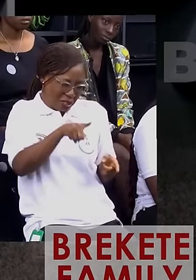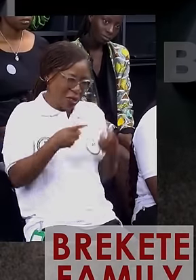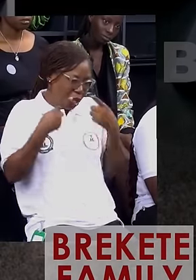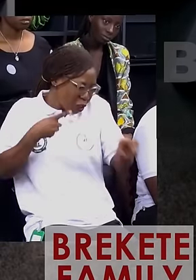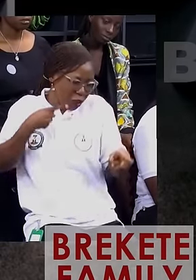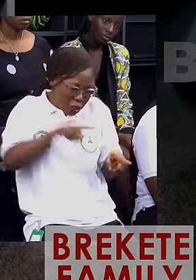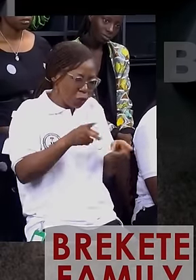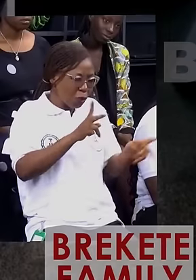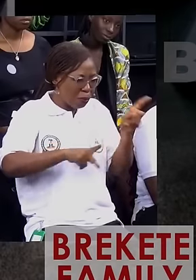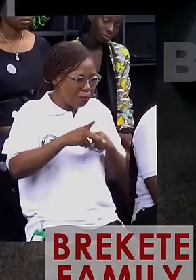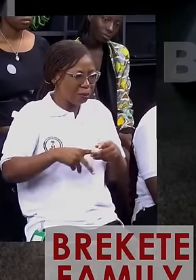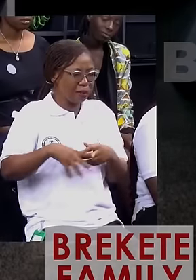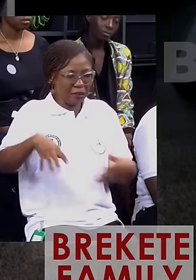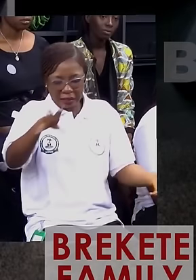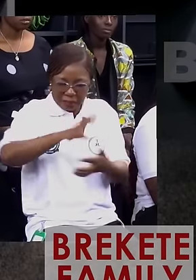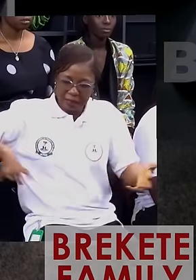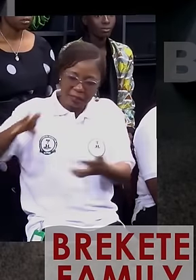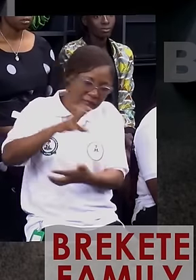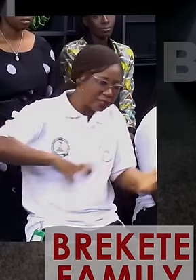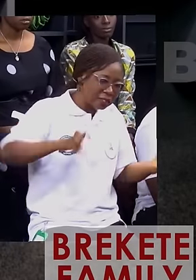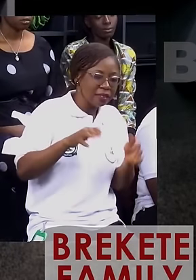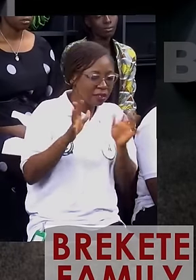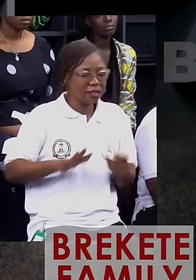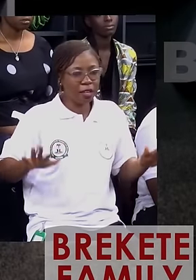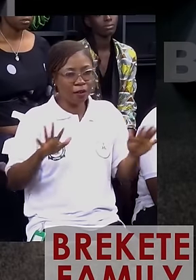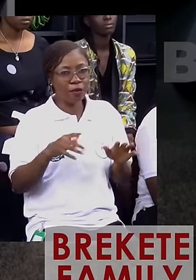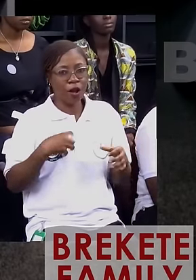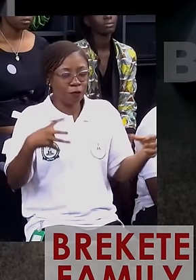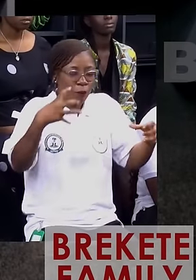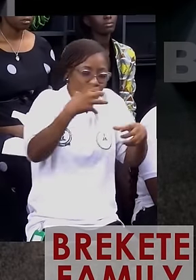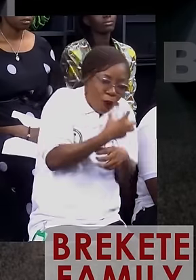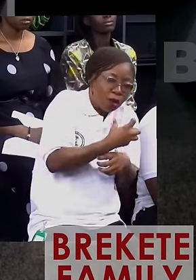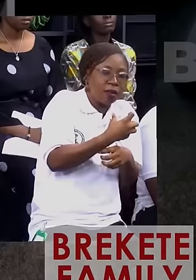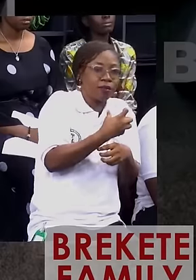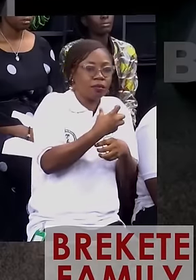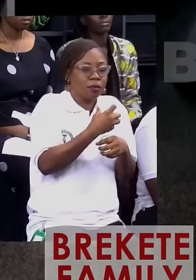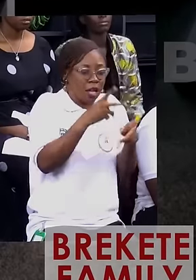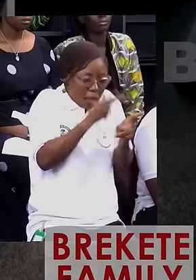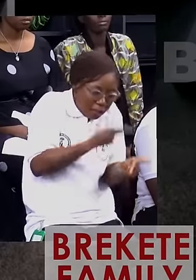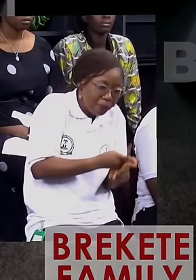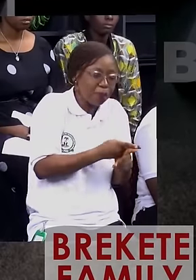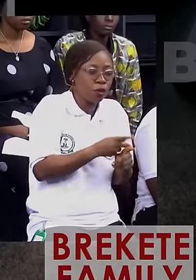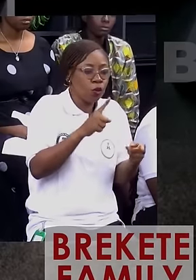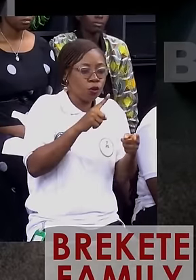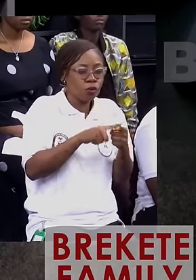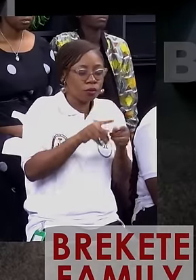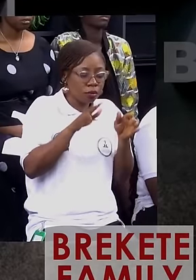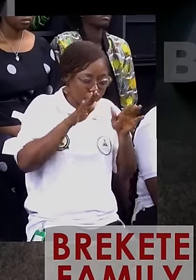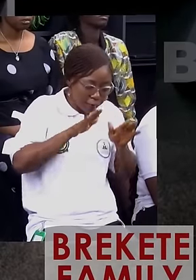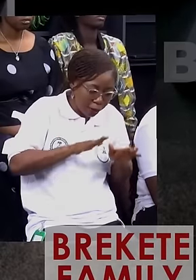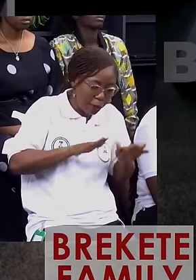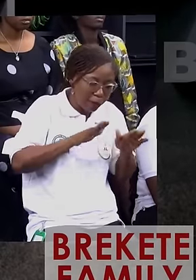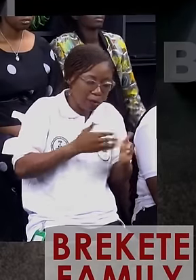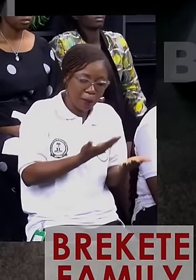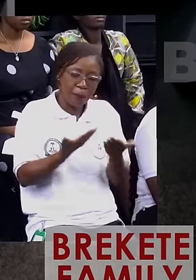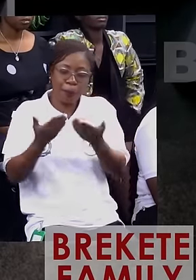been scattering everywhere. They have to hold him, you know, or chain him to bring him to the hospital. Yes,